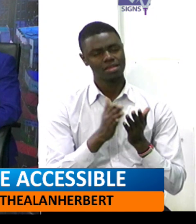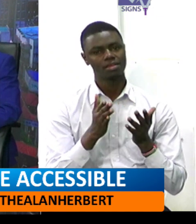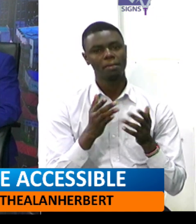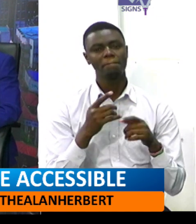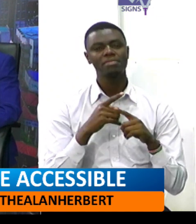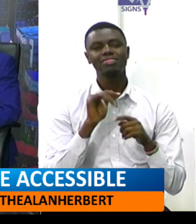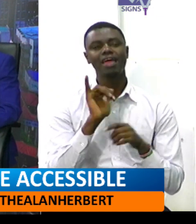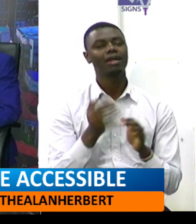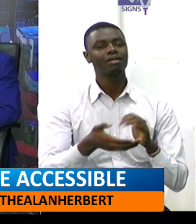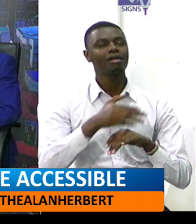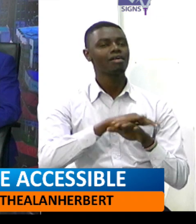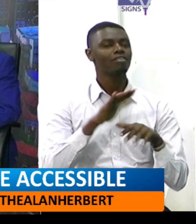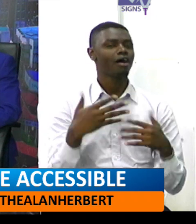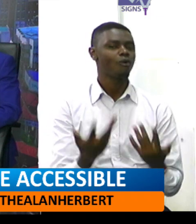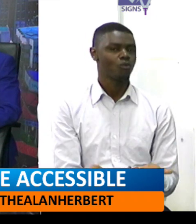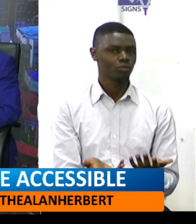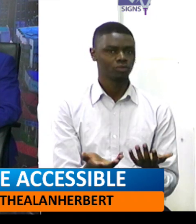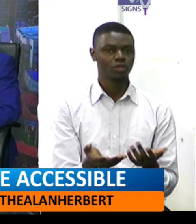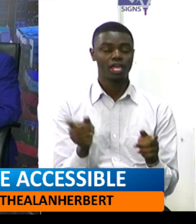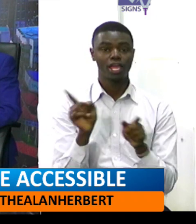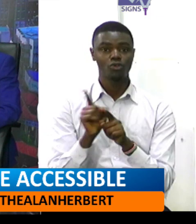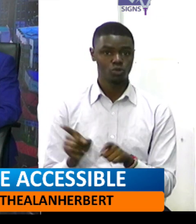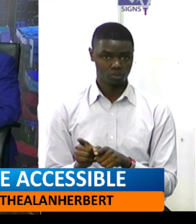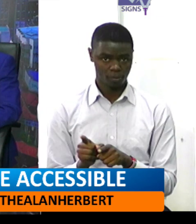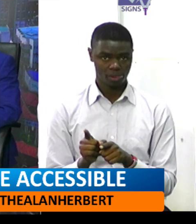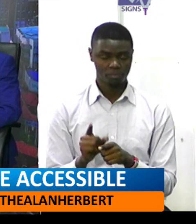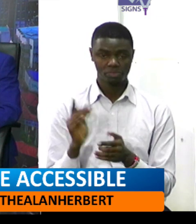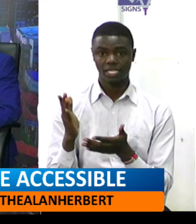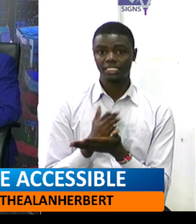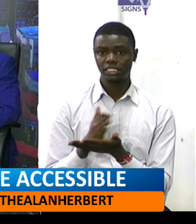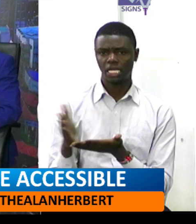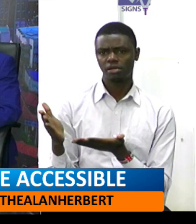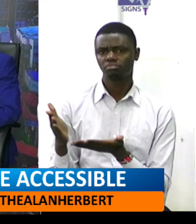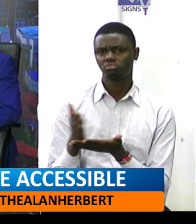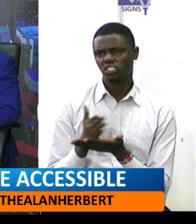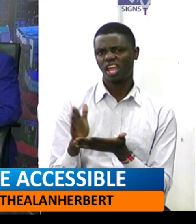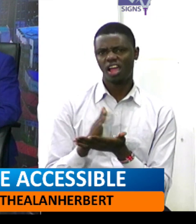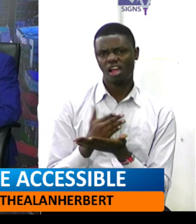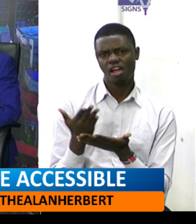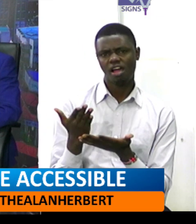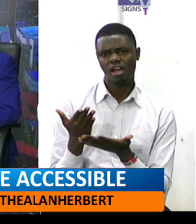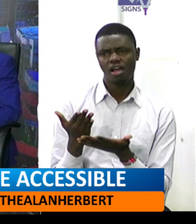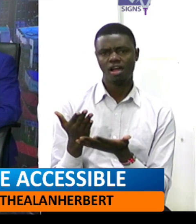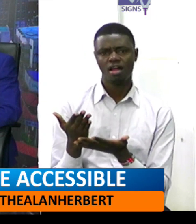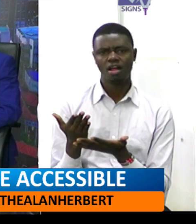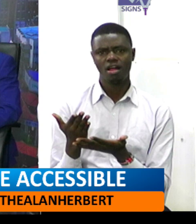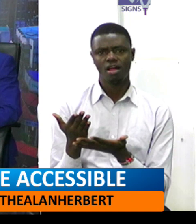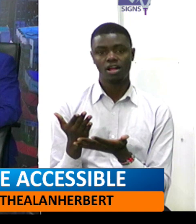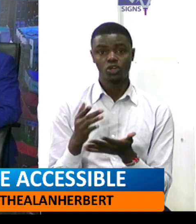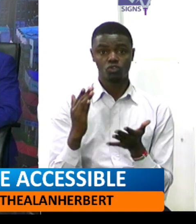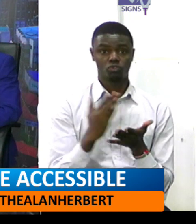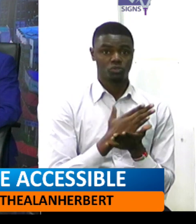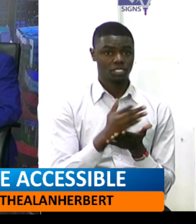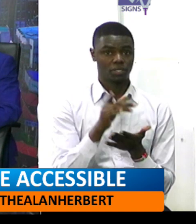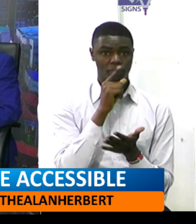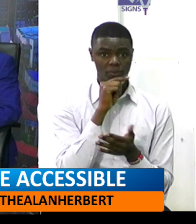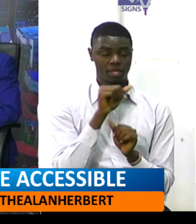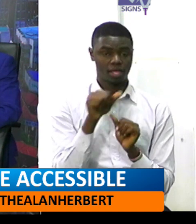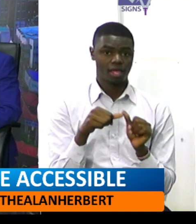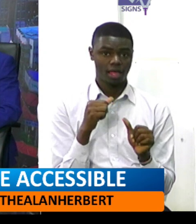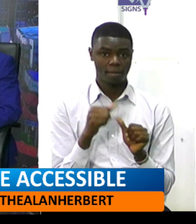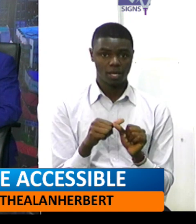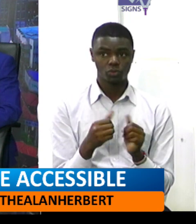How would that cover look like? And also share a sort of a sneak peek of you've shared of